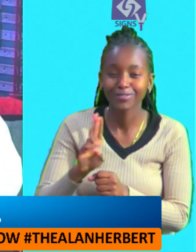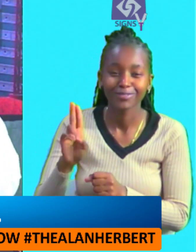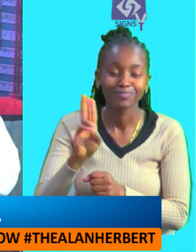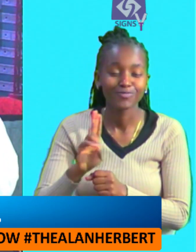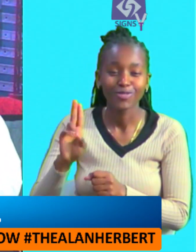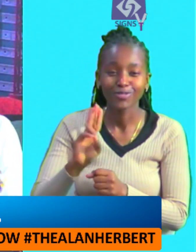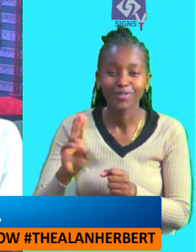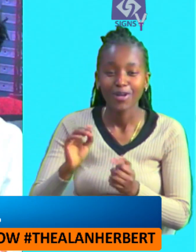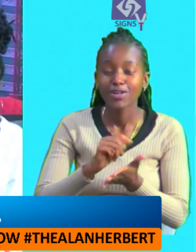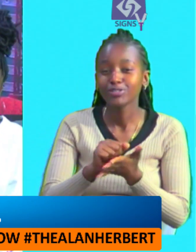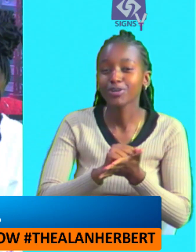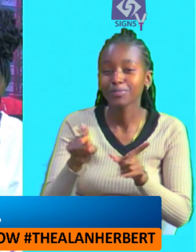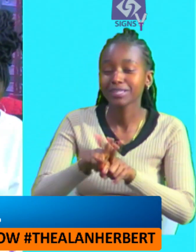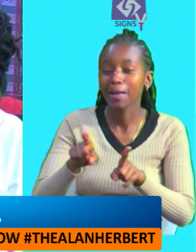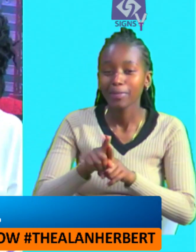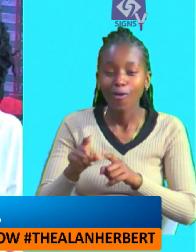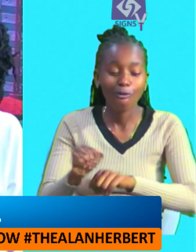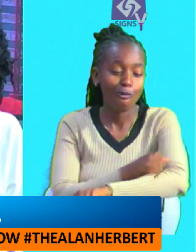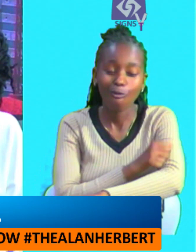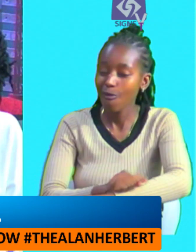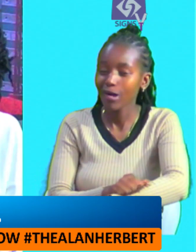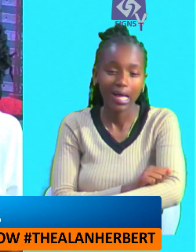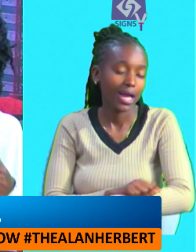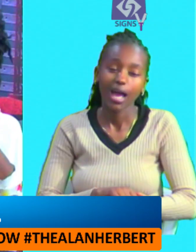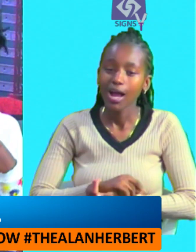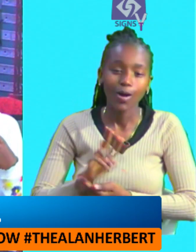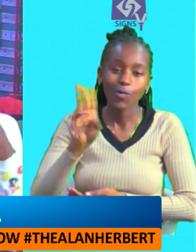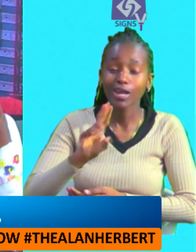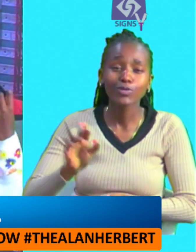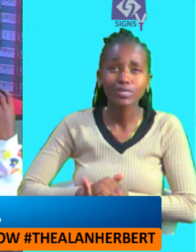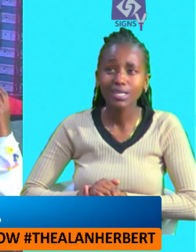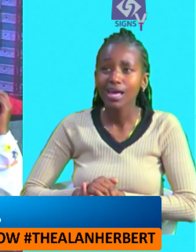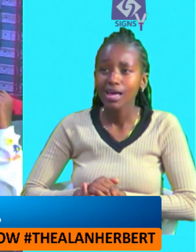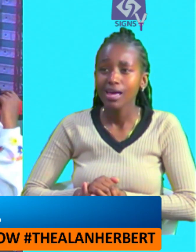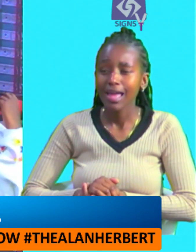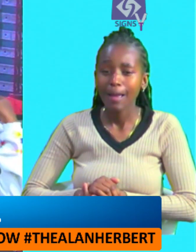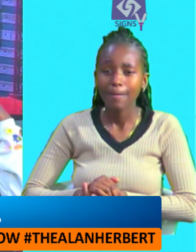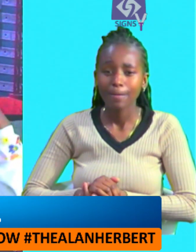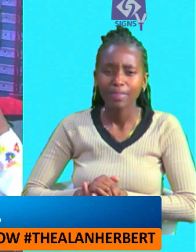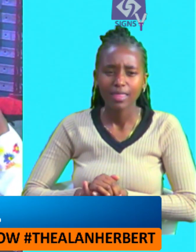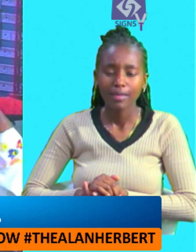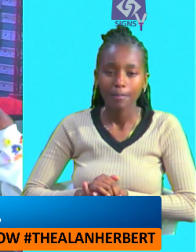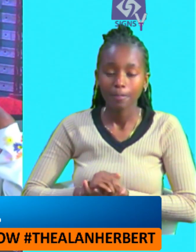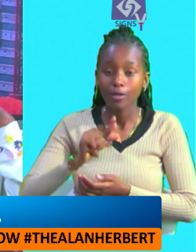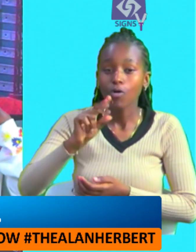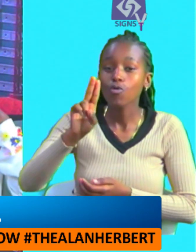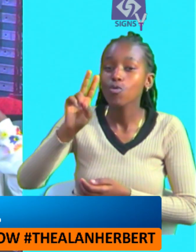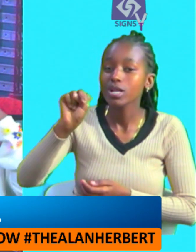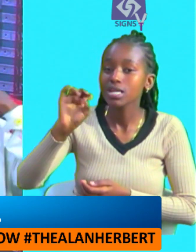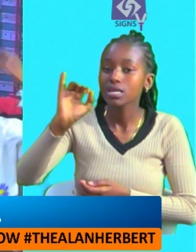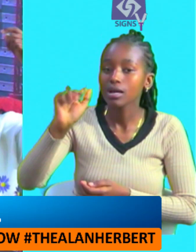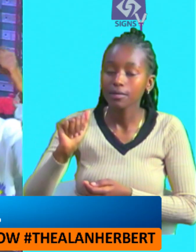as myself. And now looking at May 2023, so much has happened, so much